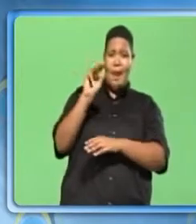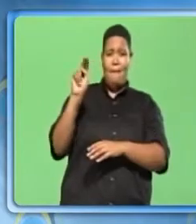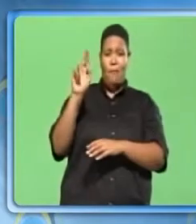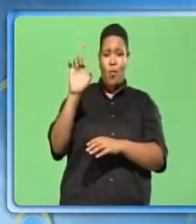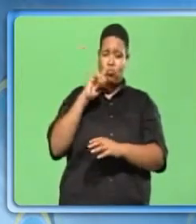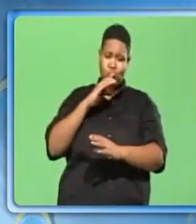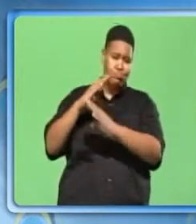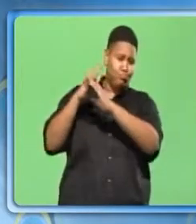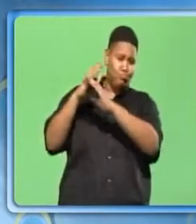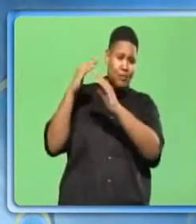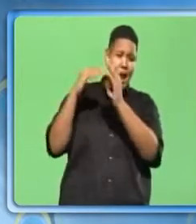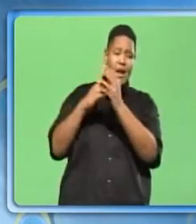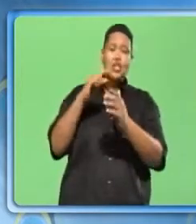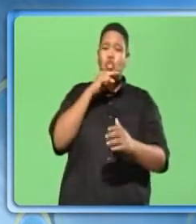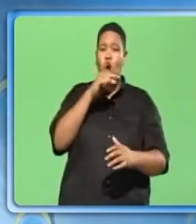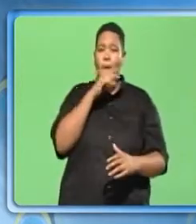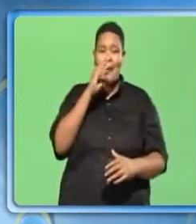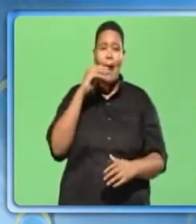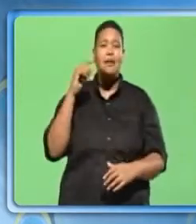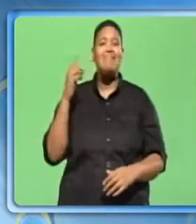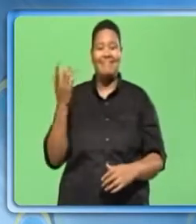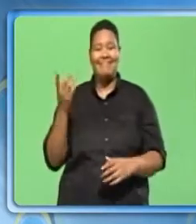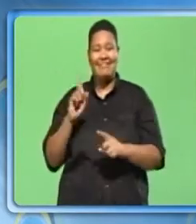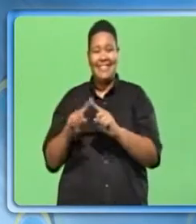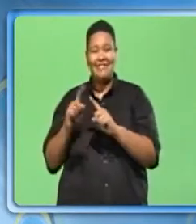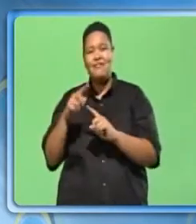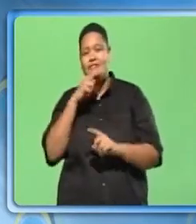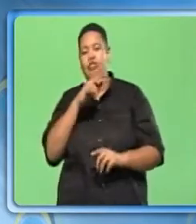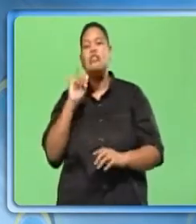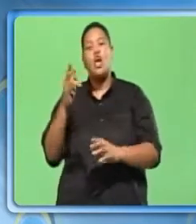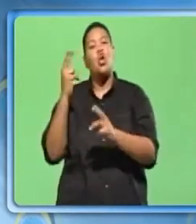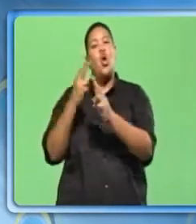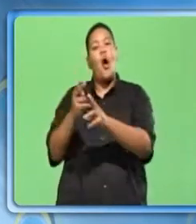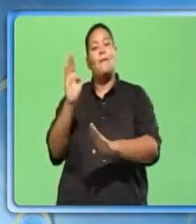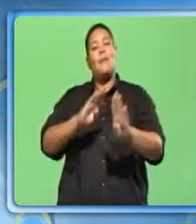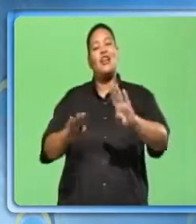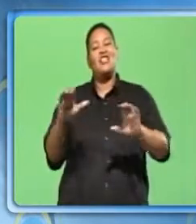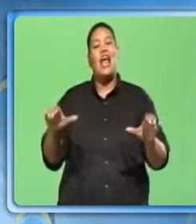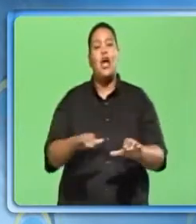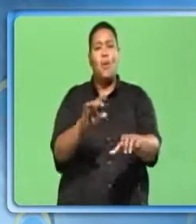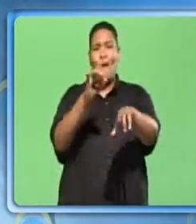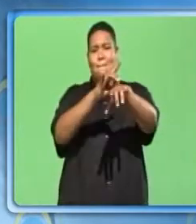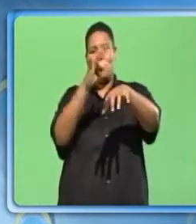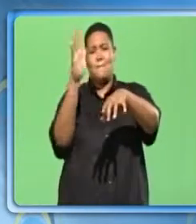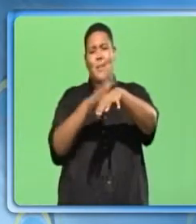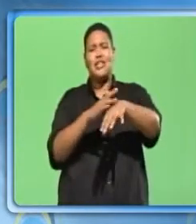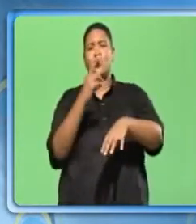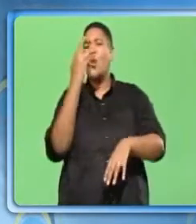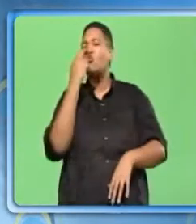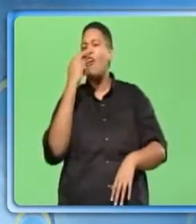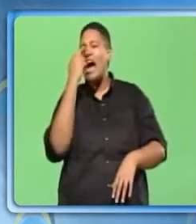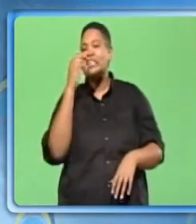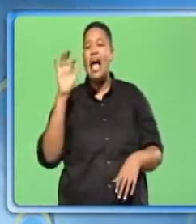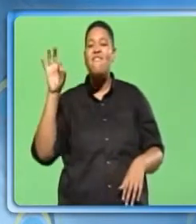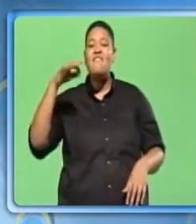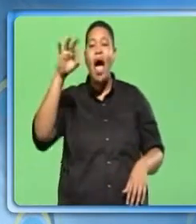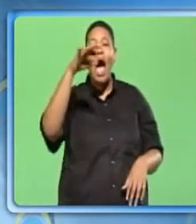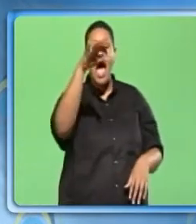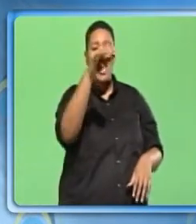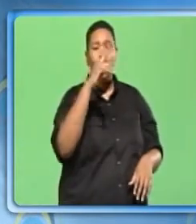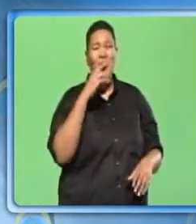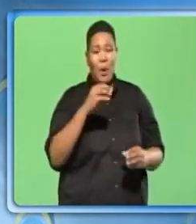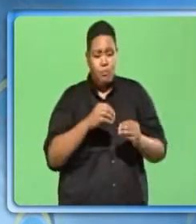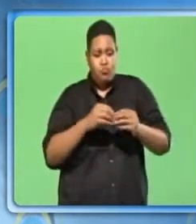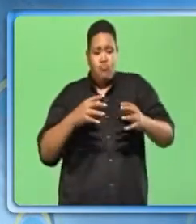and bacteria, that is biology in action. When mosquitoes, rats, and flies breed up